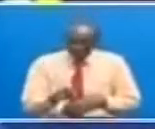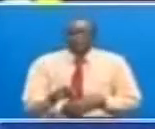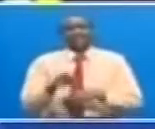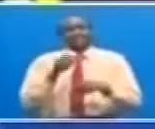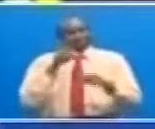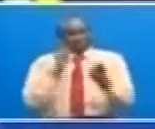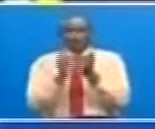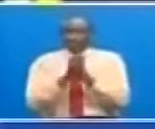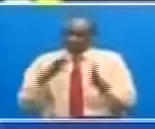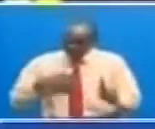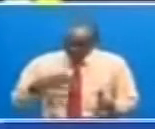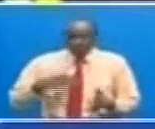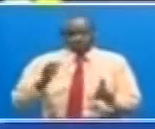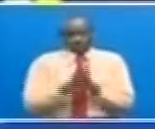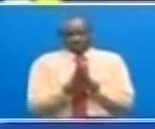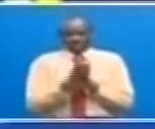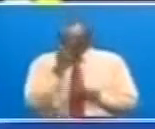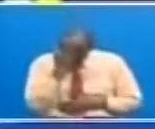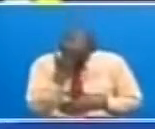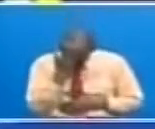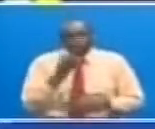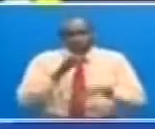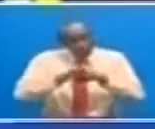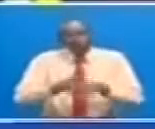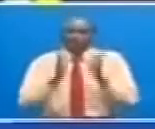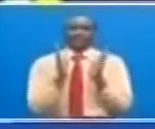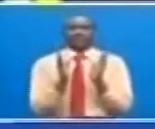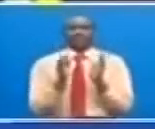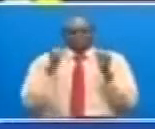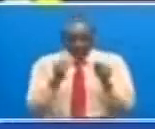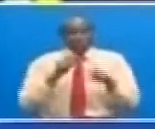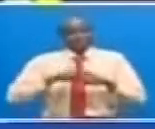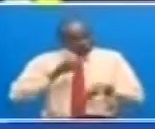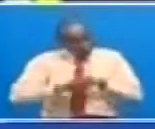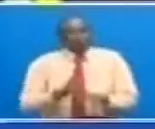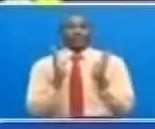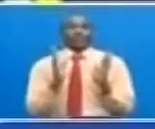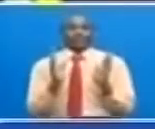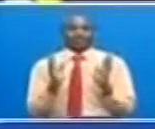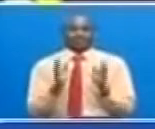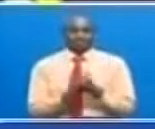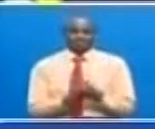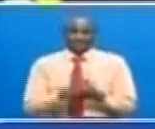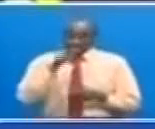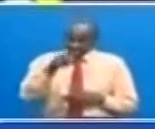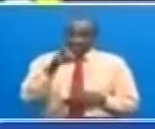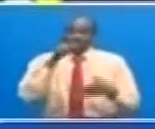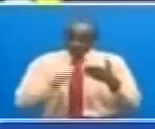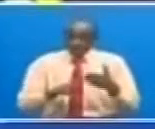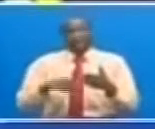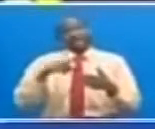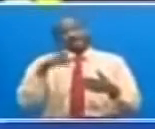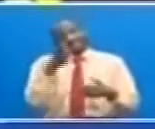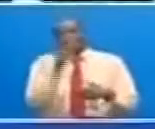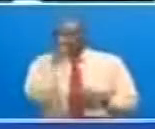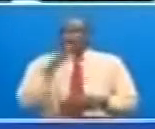deal with our countrymen and women with civility. Firmly, but with civility. That's what is sometimes